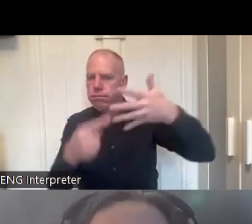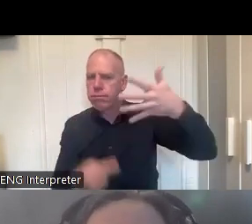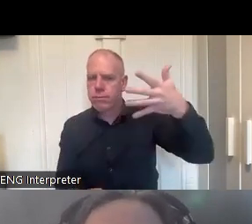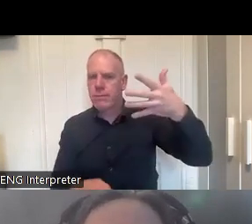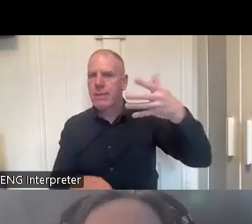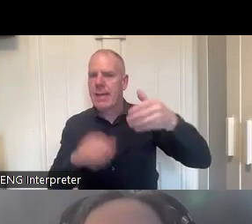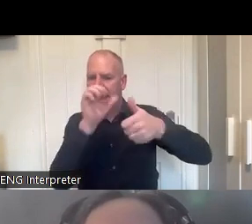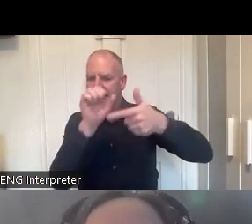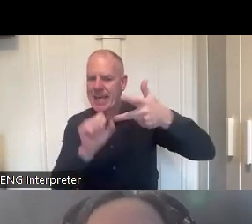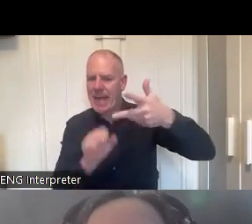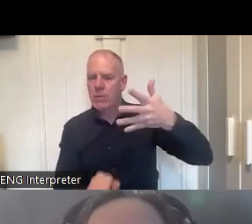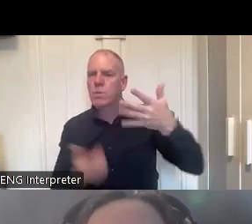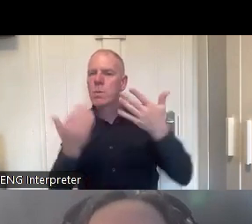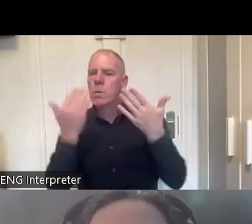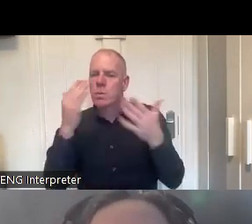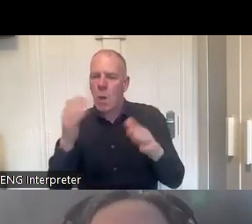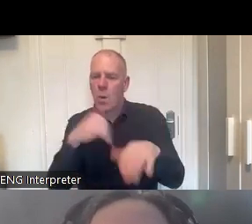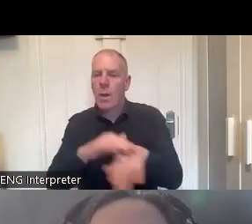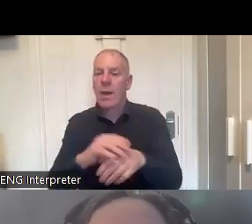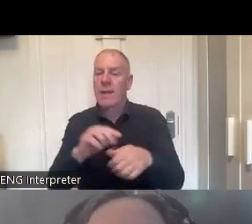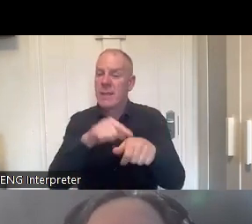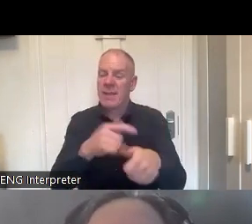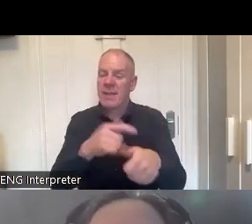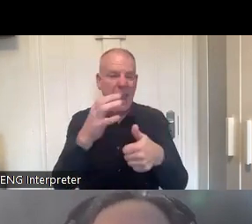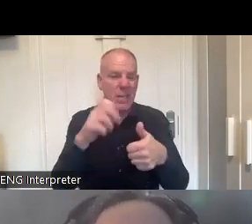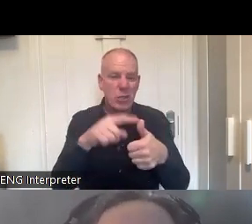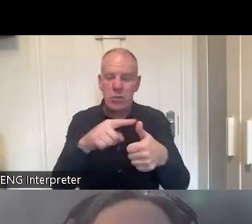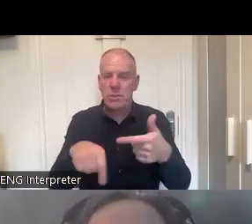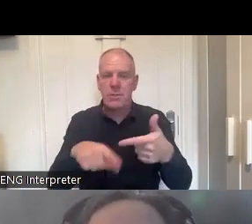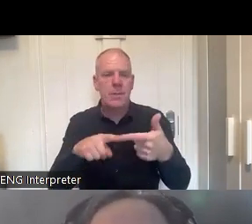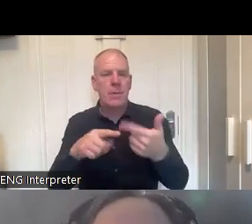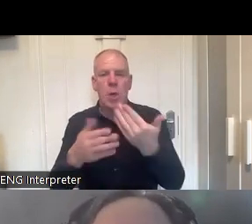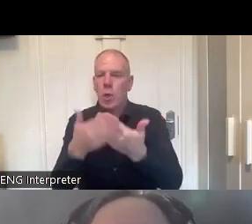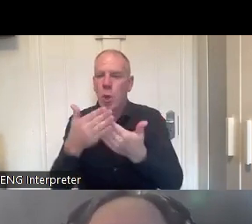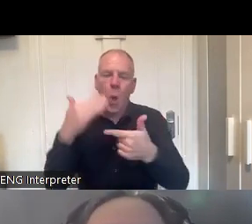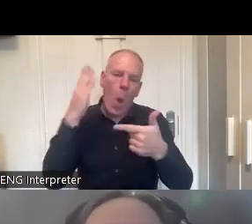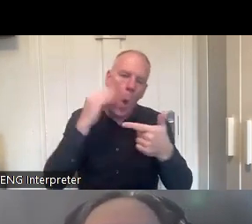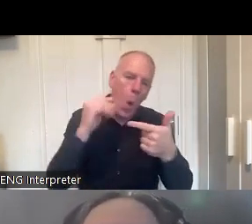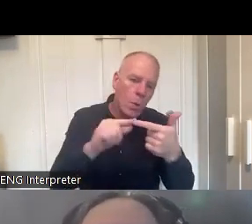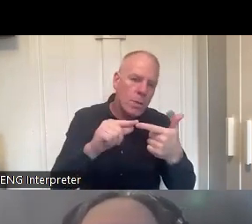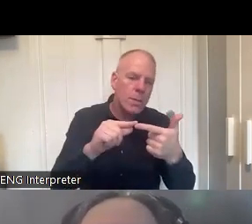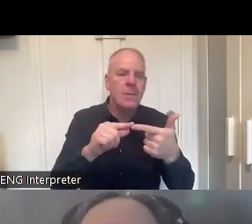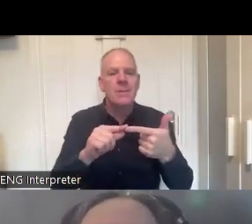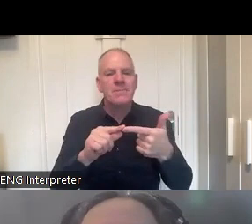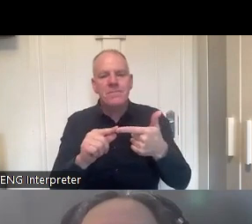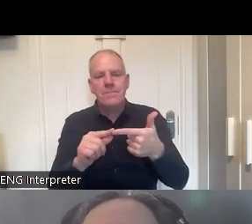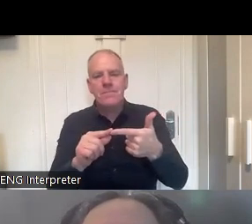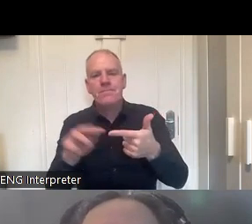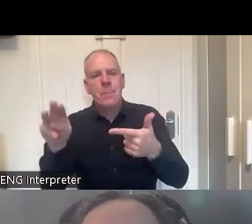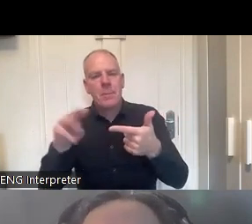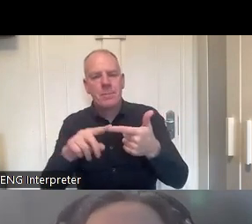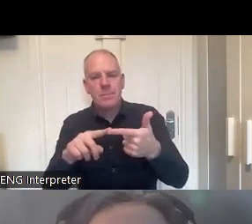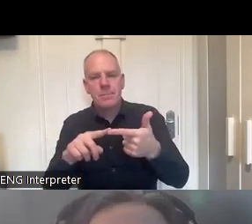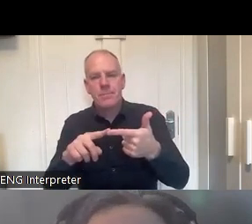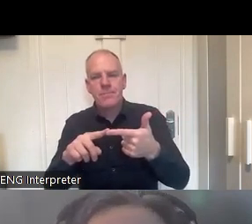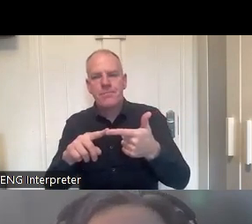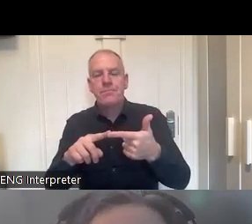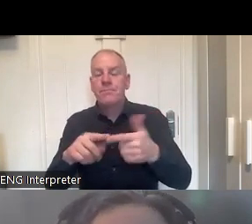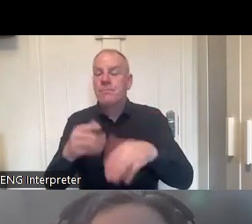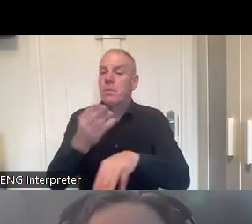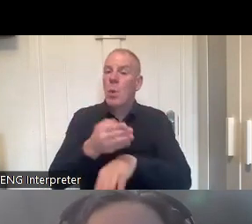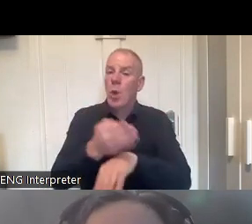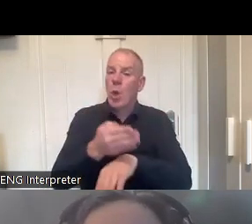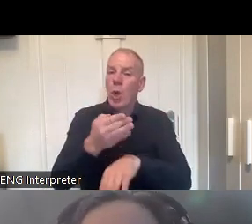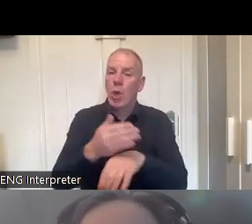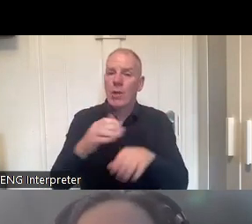give a deprivation index. So age dependency, very young, very old within the population, occupational